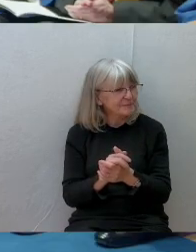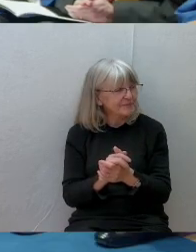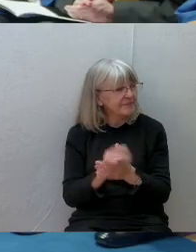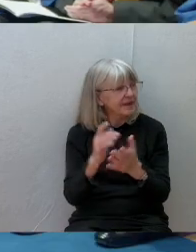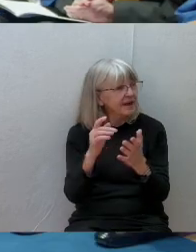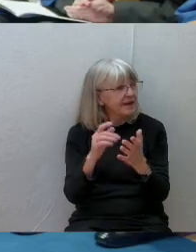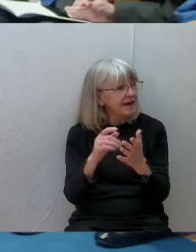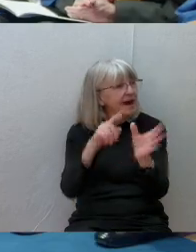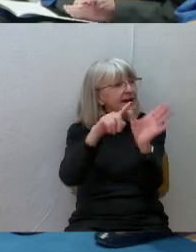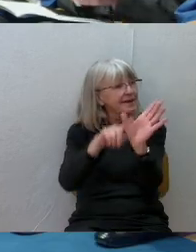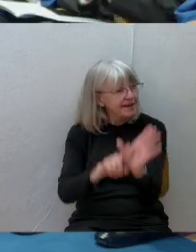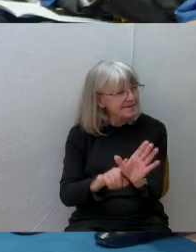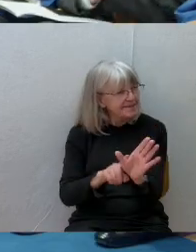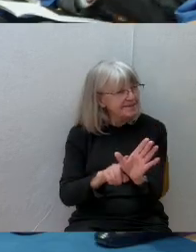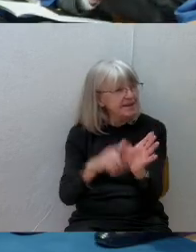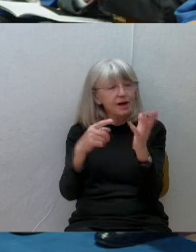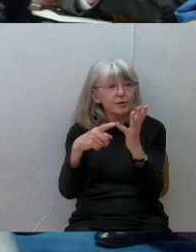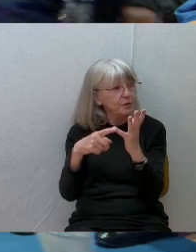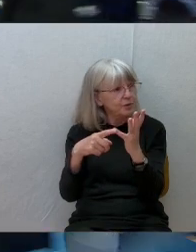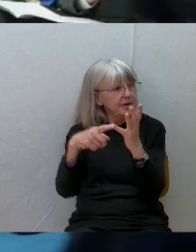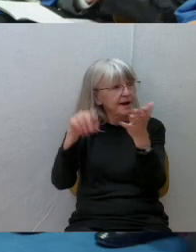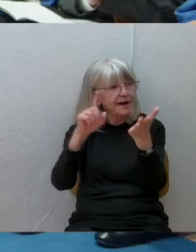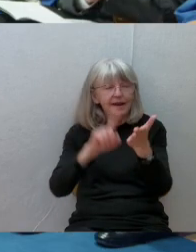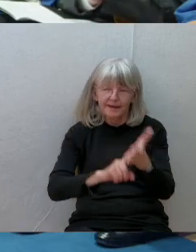Yasita Udagamami Lianagi.